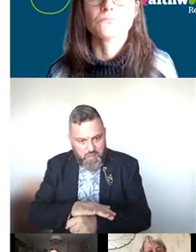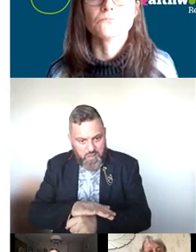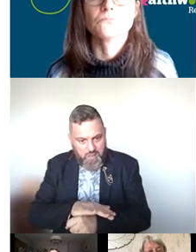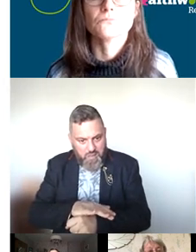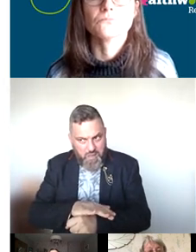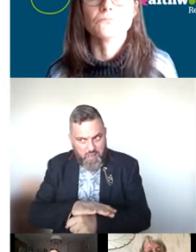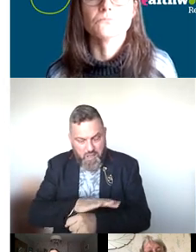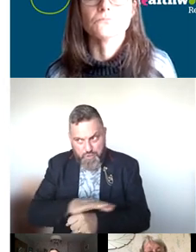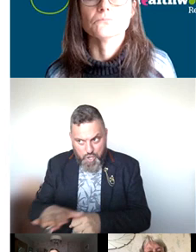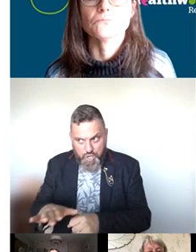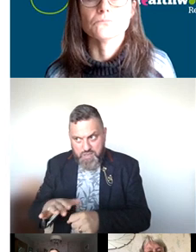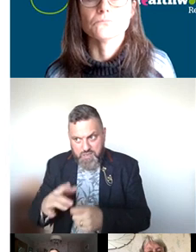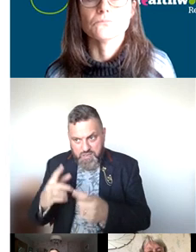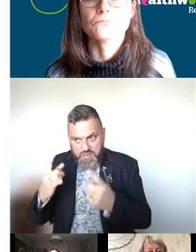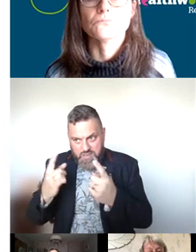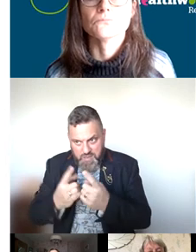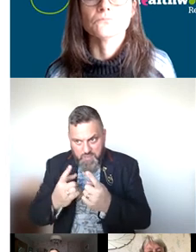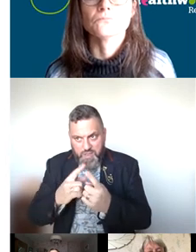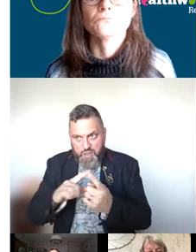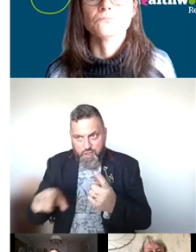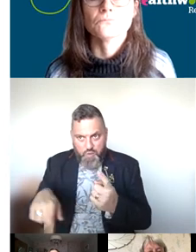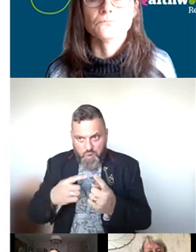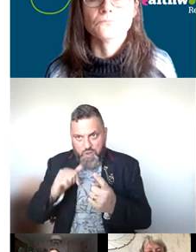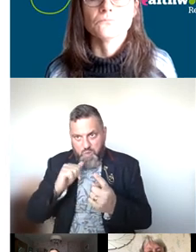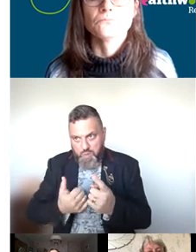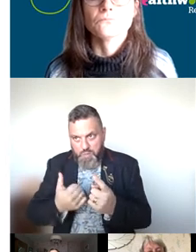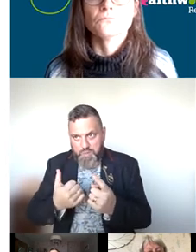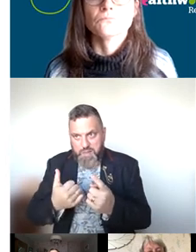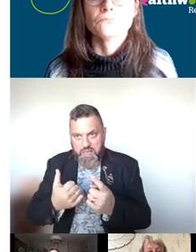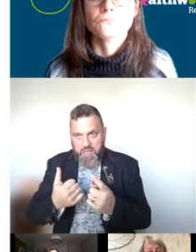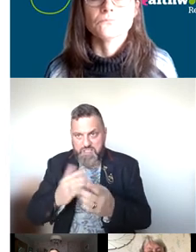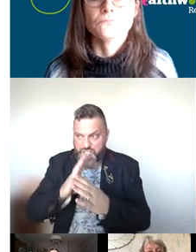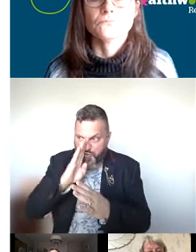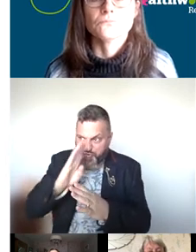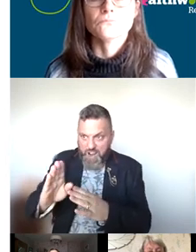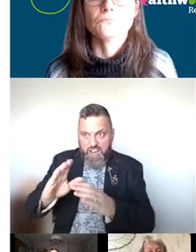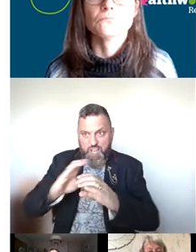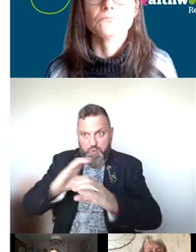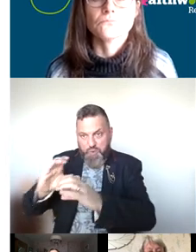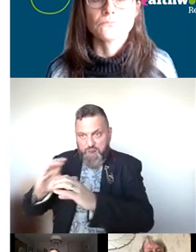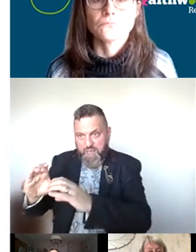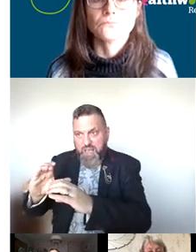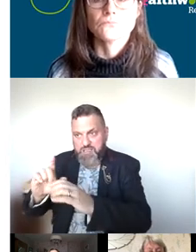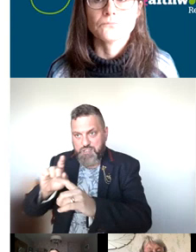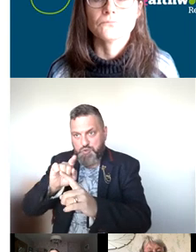that's something that we would be directing, where we would be trying to directly communicate with individuals doing that.